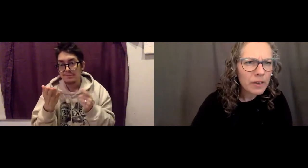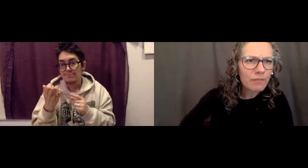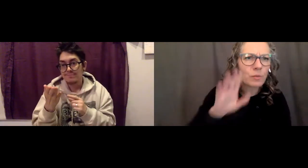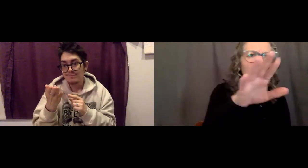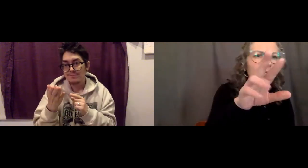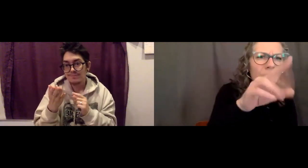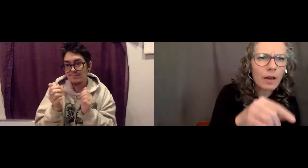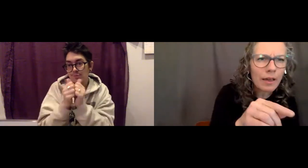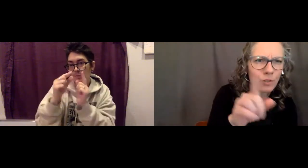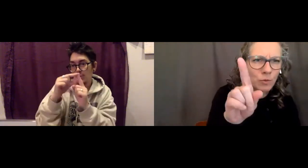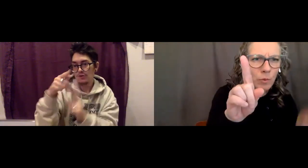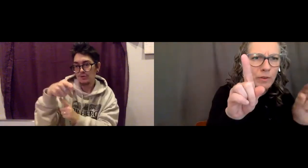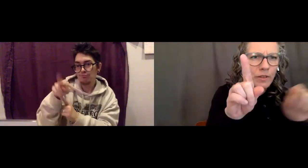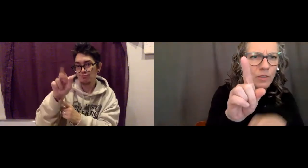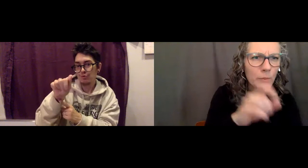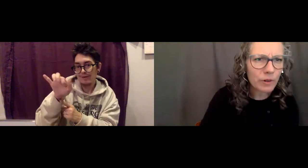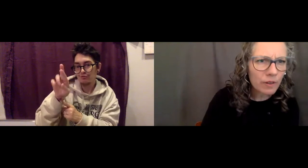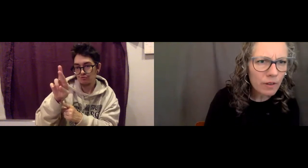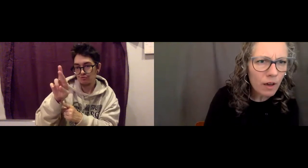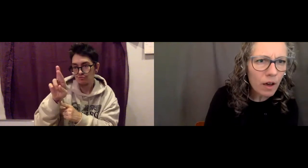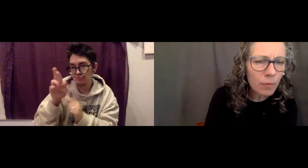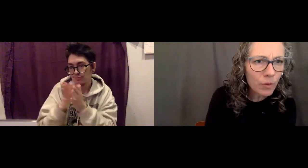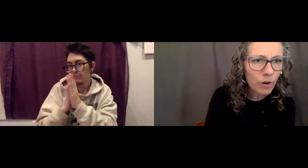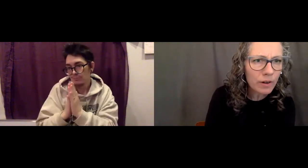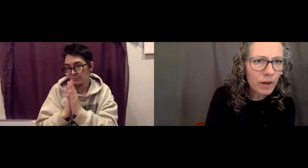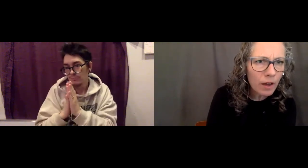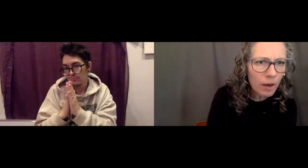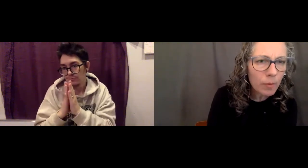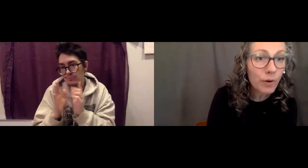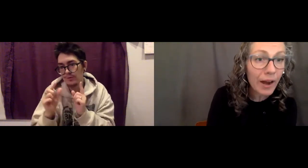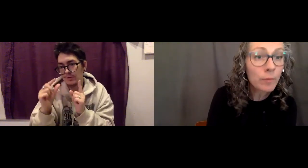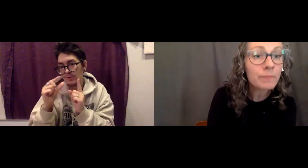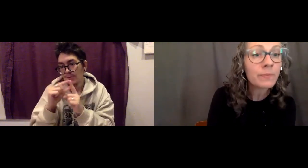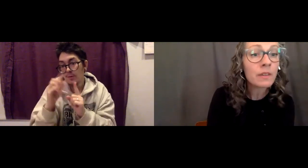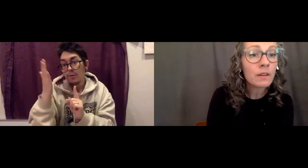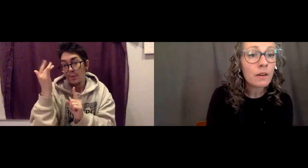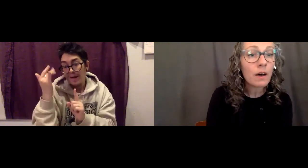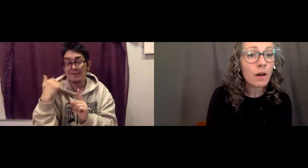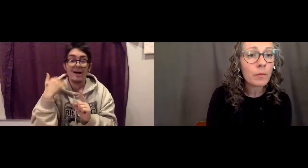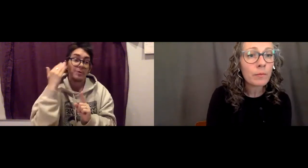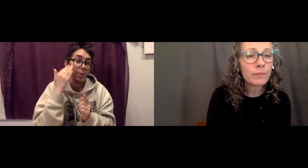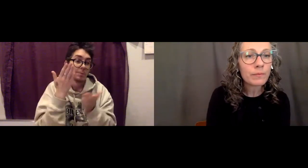might not be comfortable with, and just one moment for the interpreter, the word prayer,